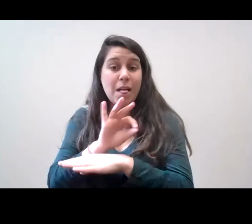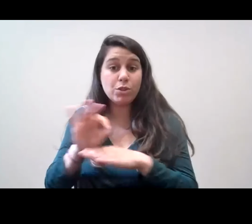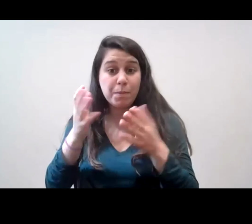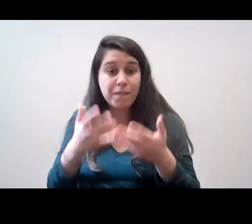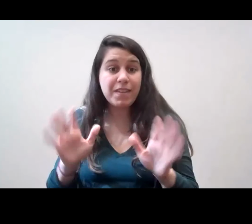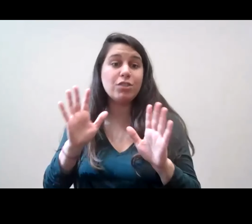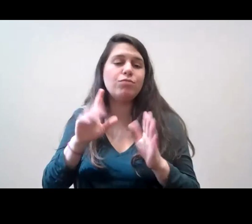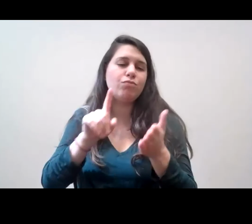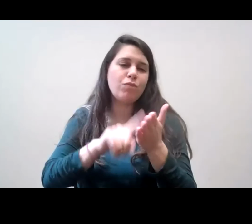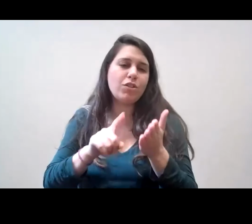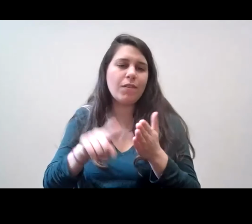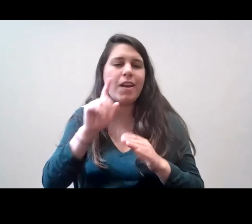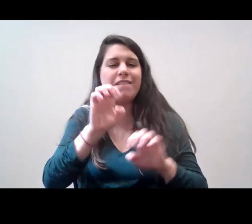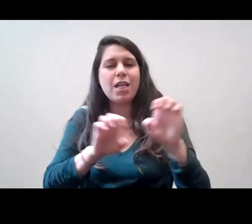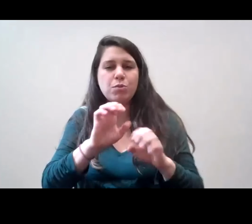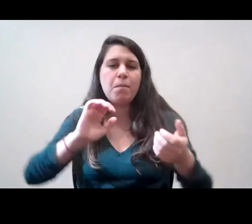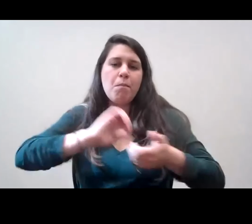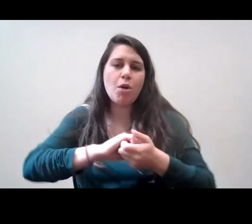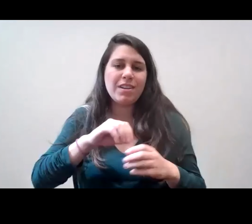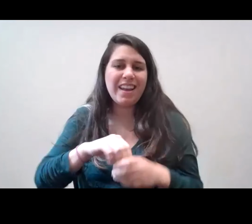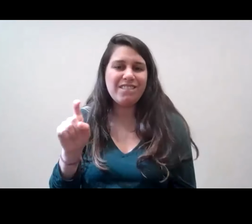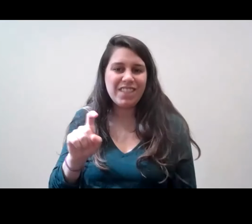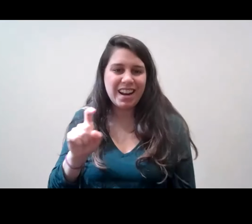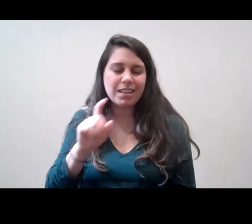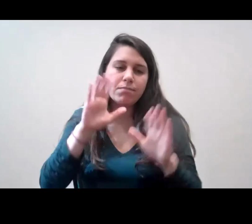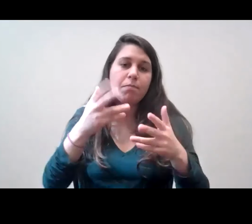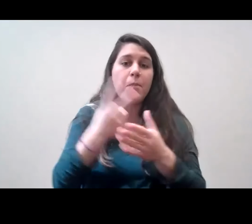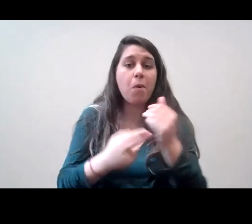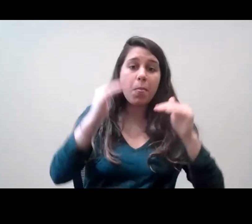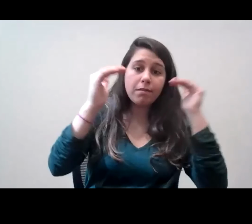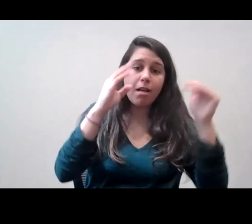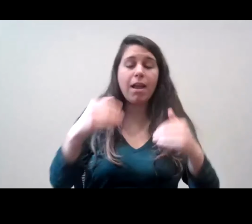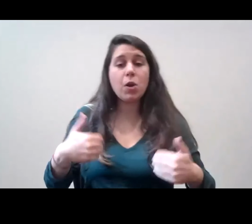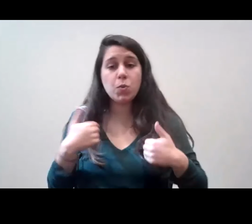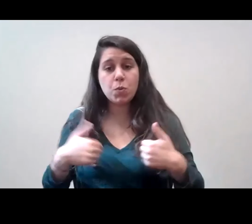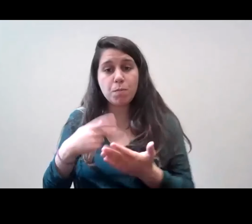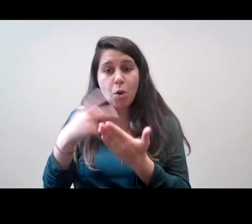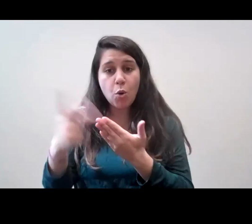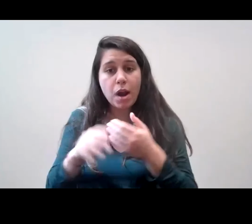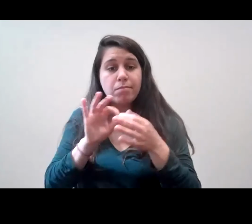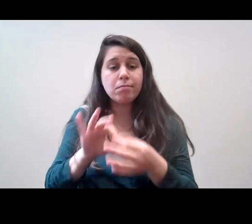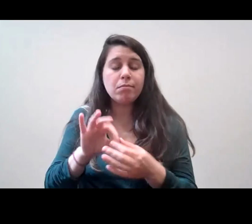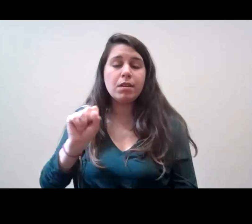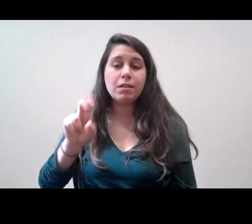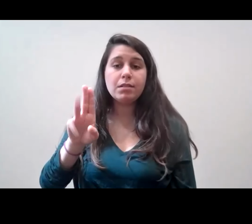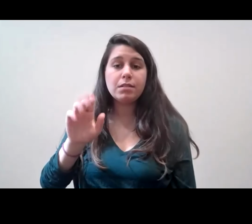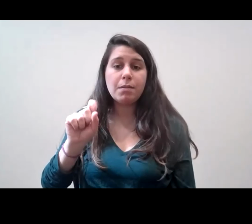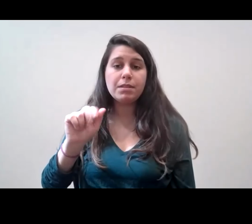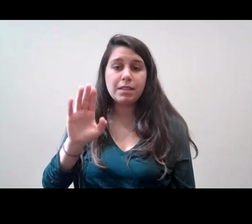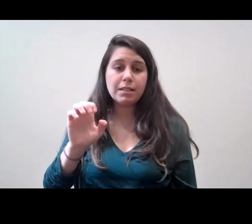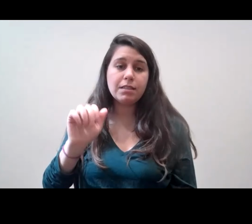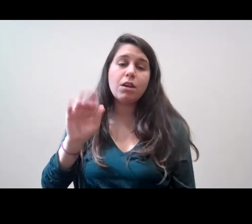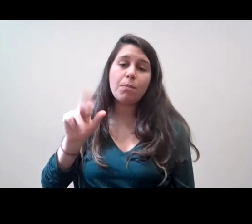and evaluation partnership in Phoenix with a focus on both adult and youth programs relating to substance abuse,